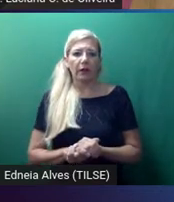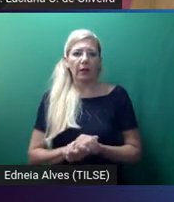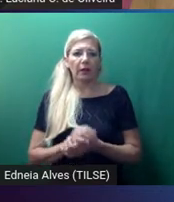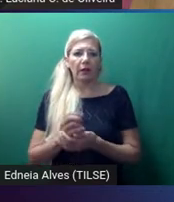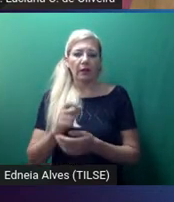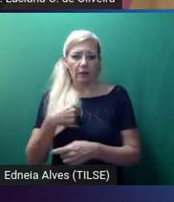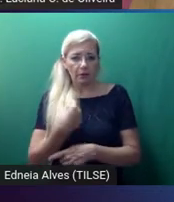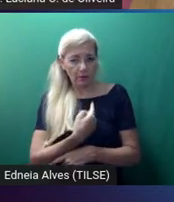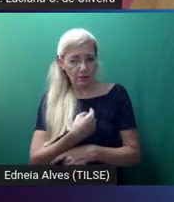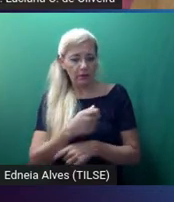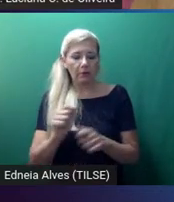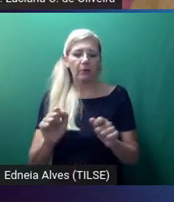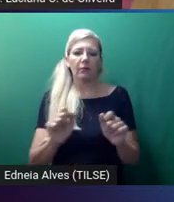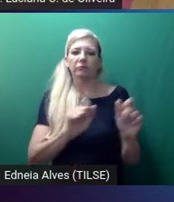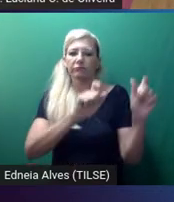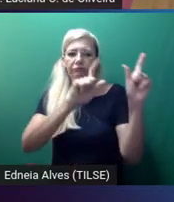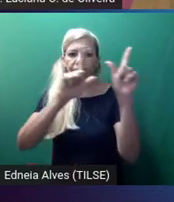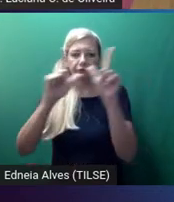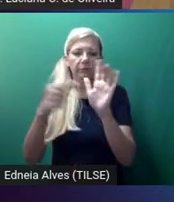presentation.